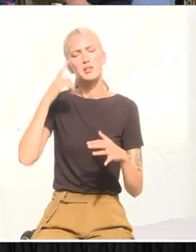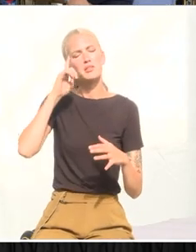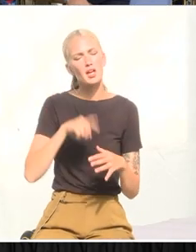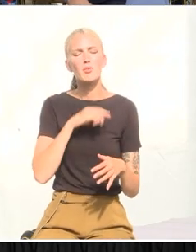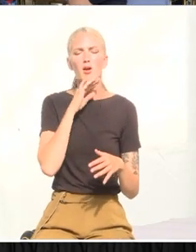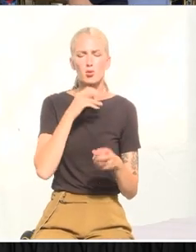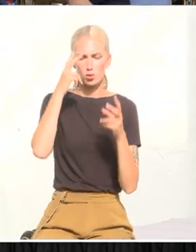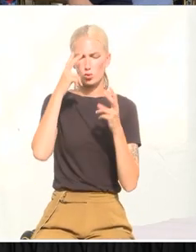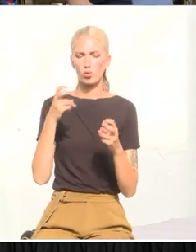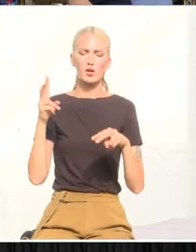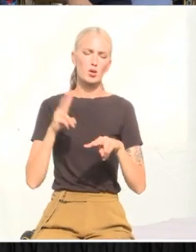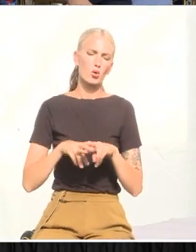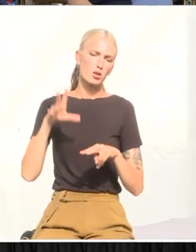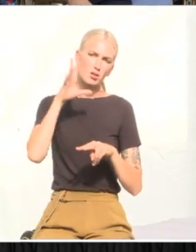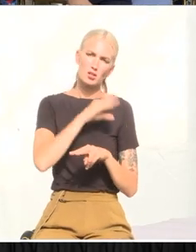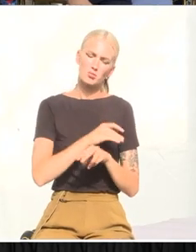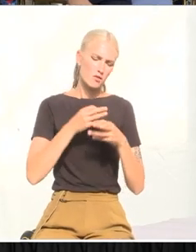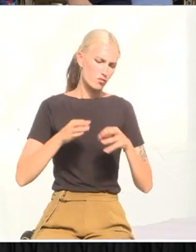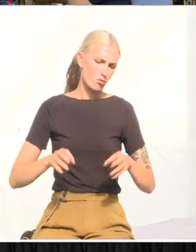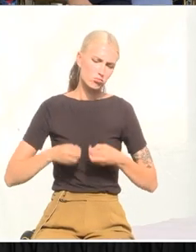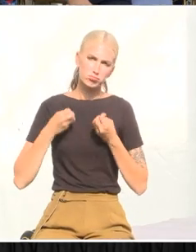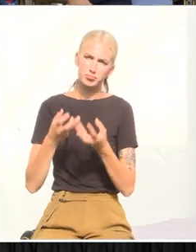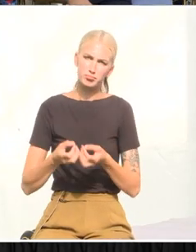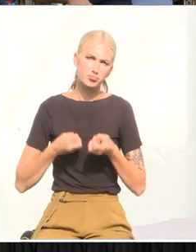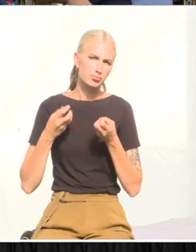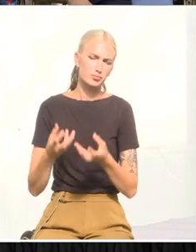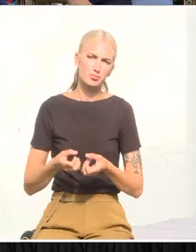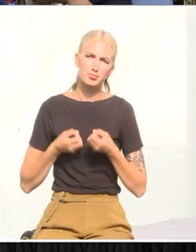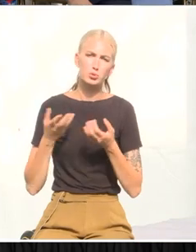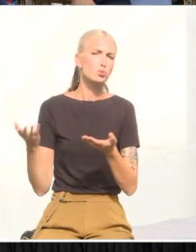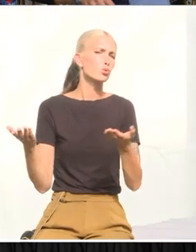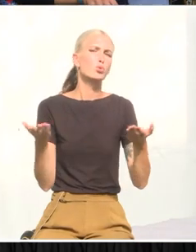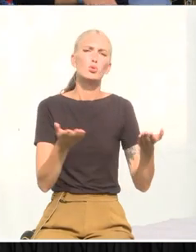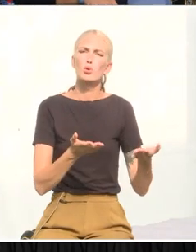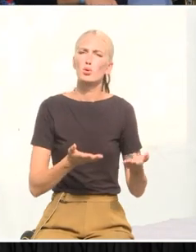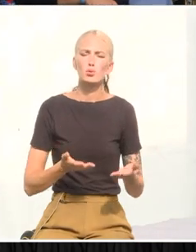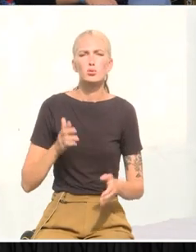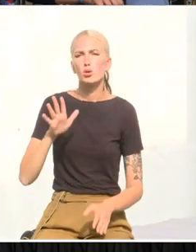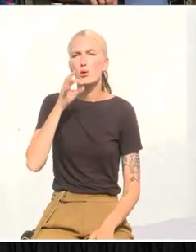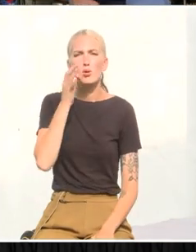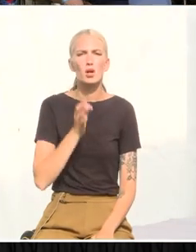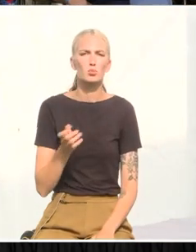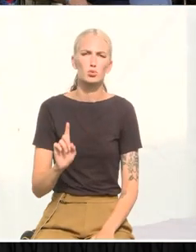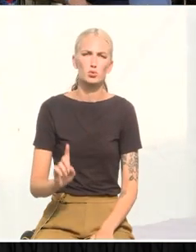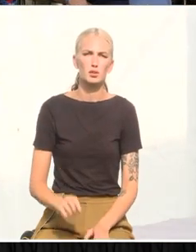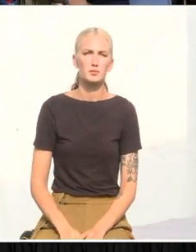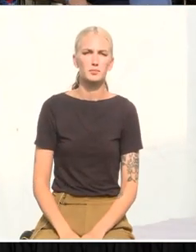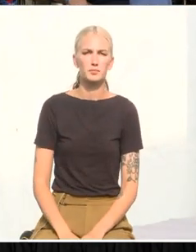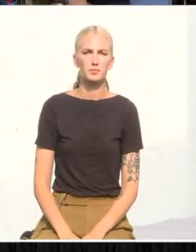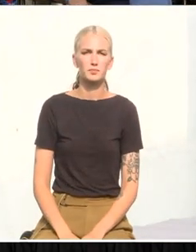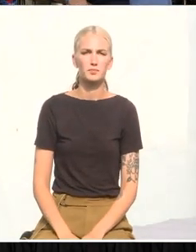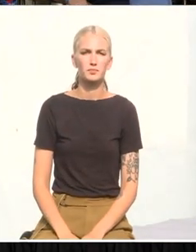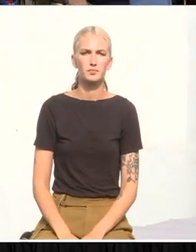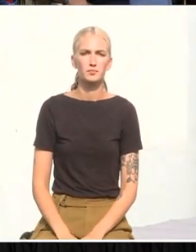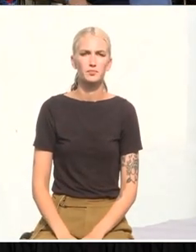space where there are kind of specialists? What can you share about your experience as well? So we ask